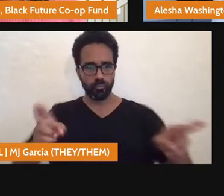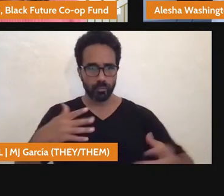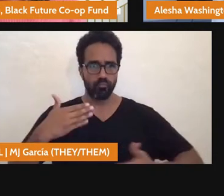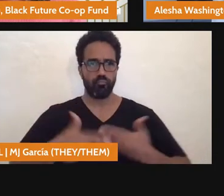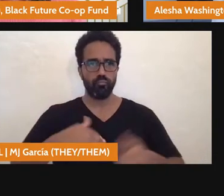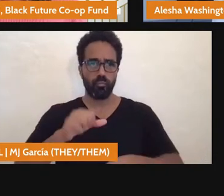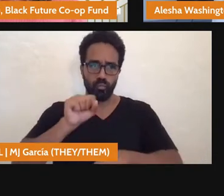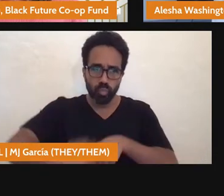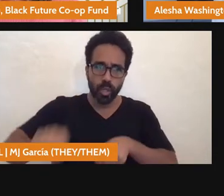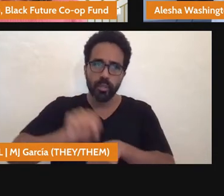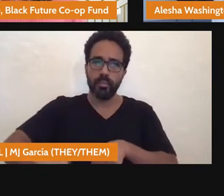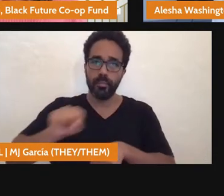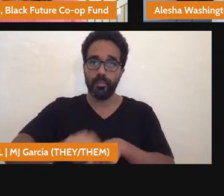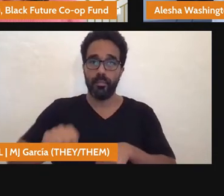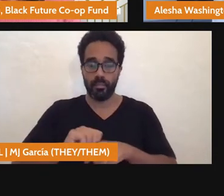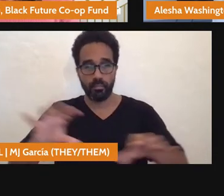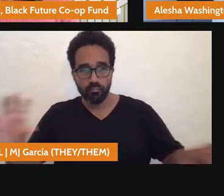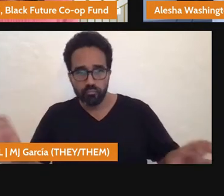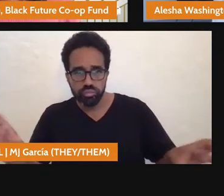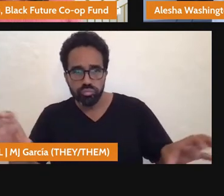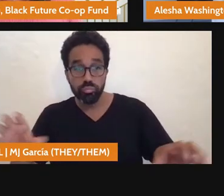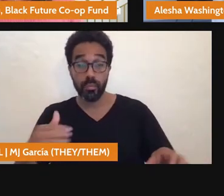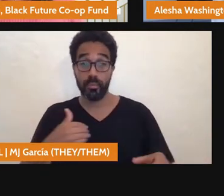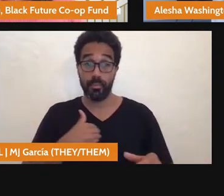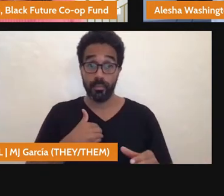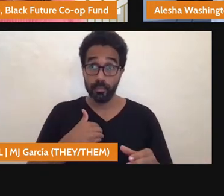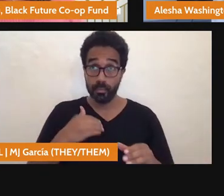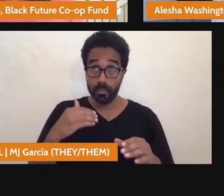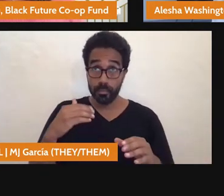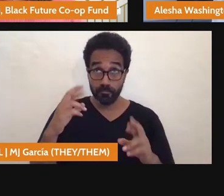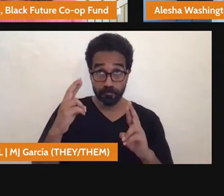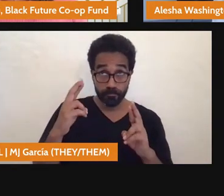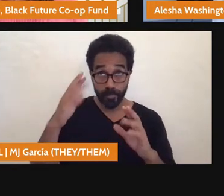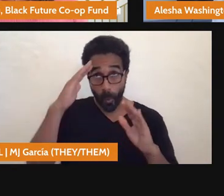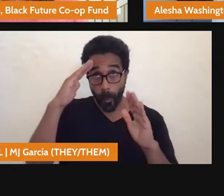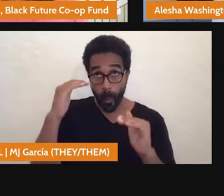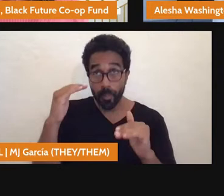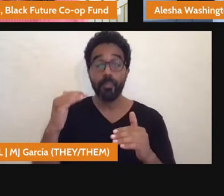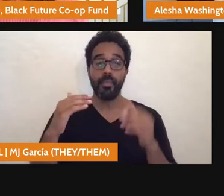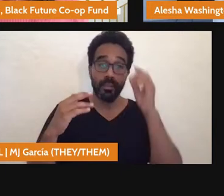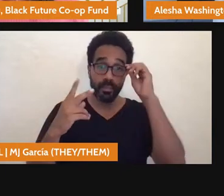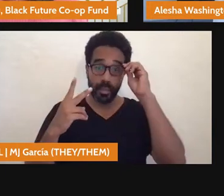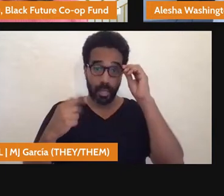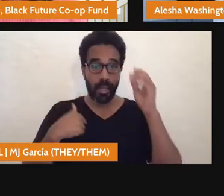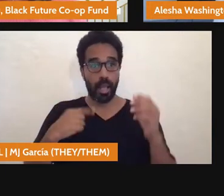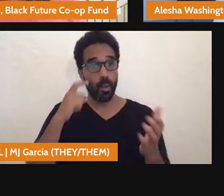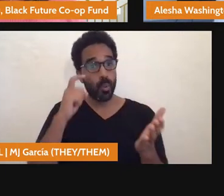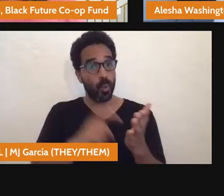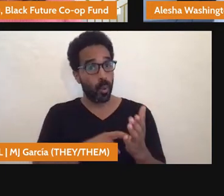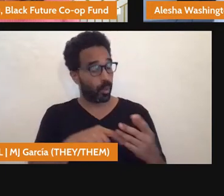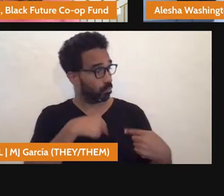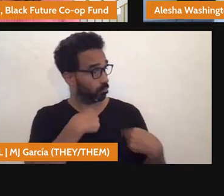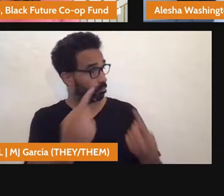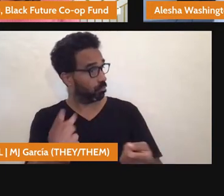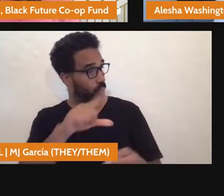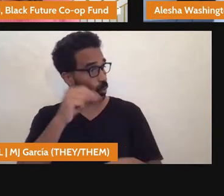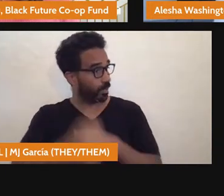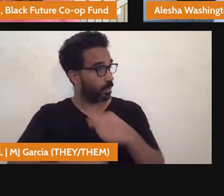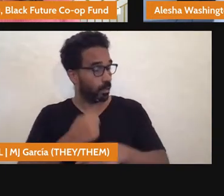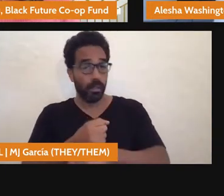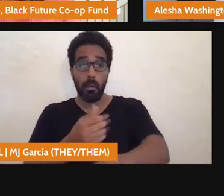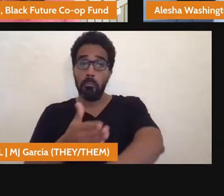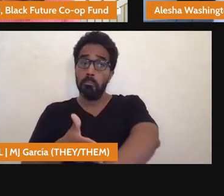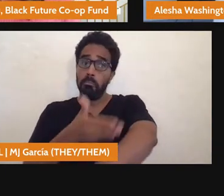this work. So I say the hope is definitely seeing the evolution of philanthropy over the years and seeing activism